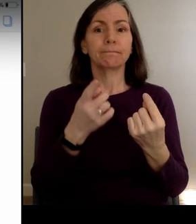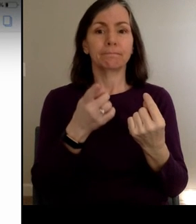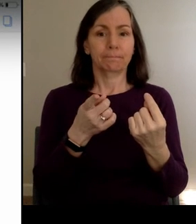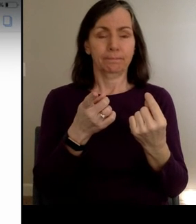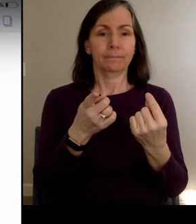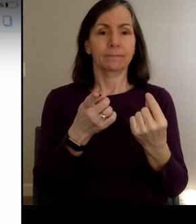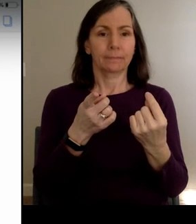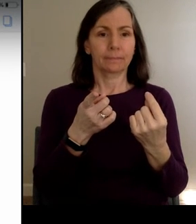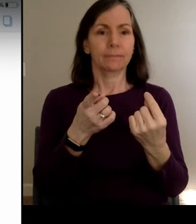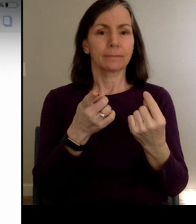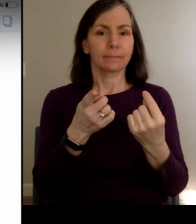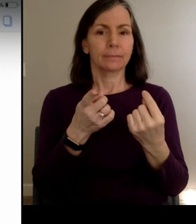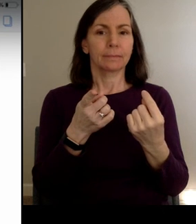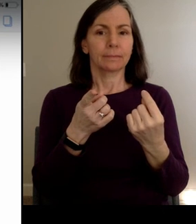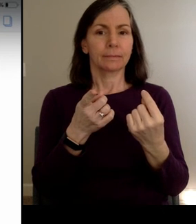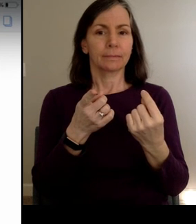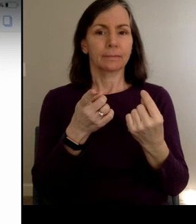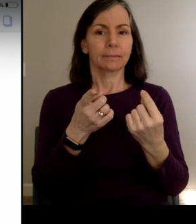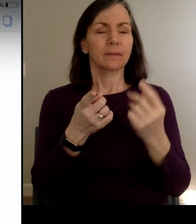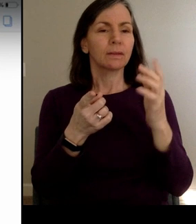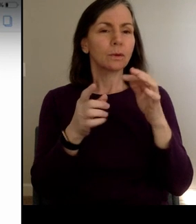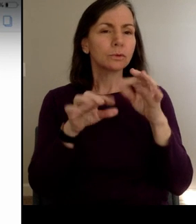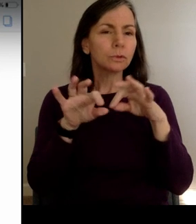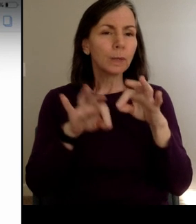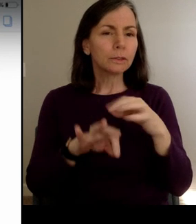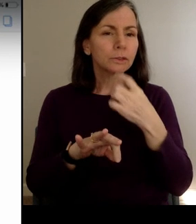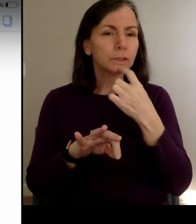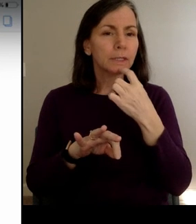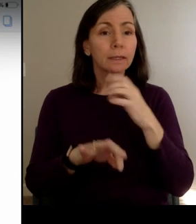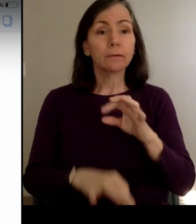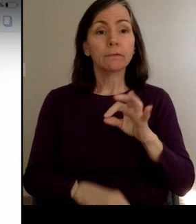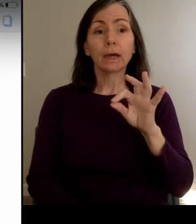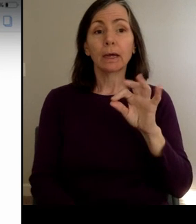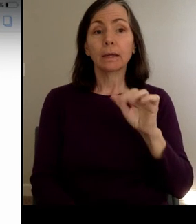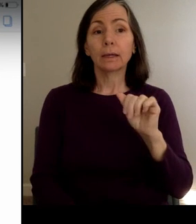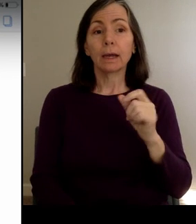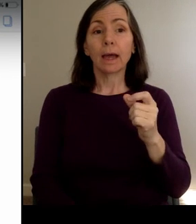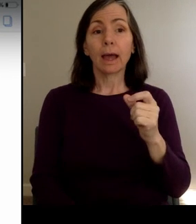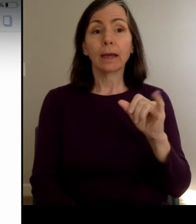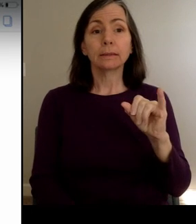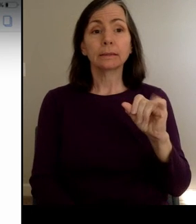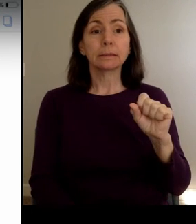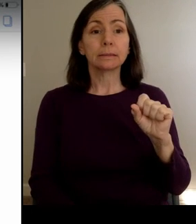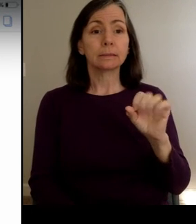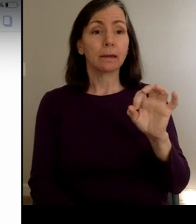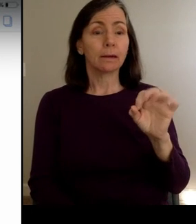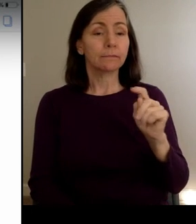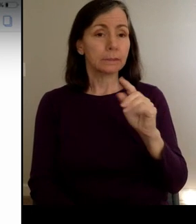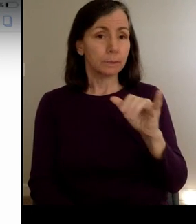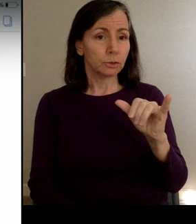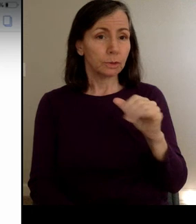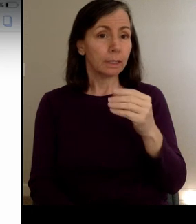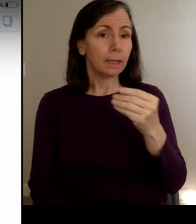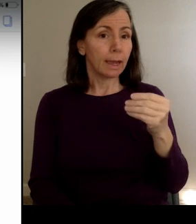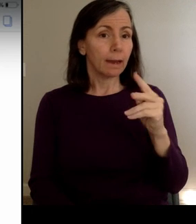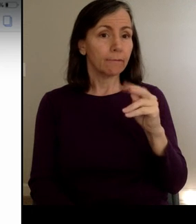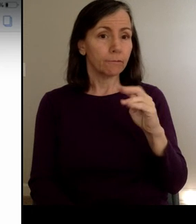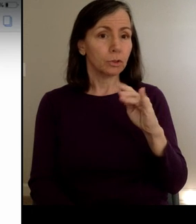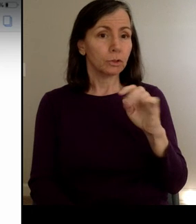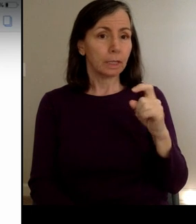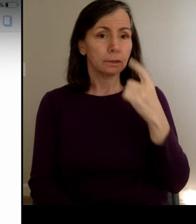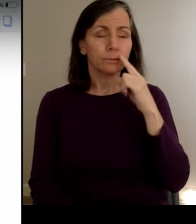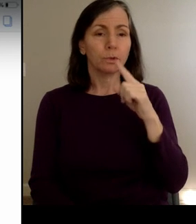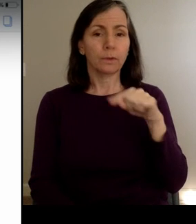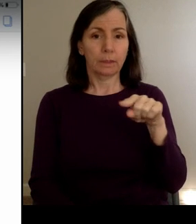it says, find the axis of symmetry and vertex for the following quadratic equations.